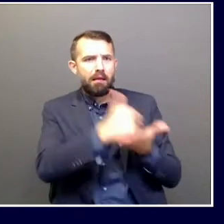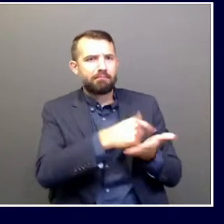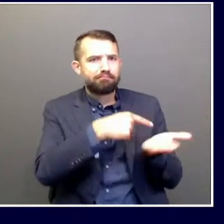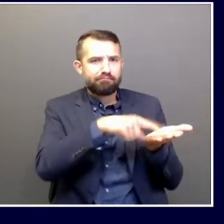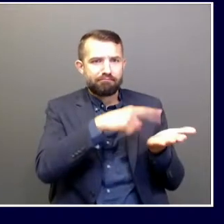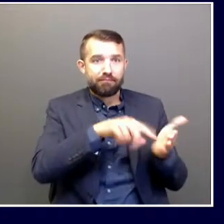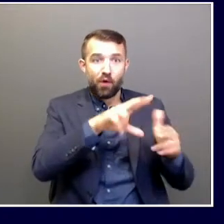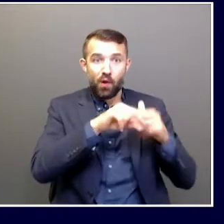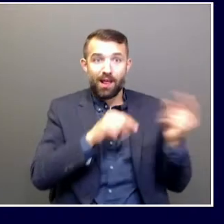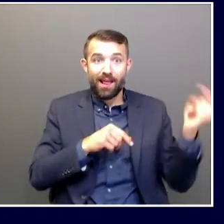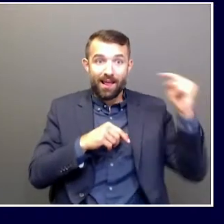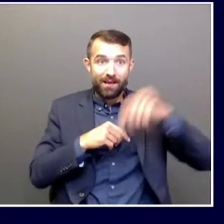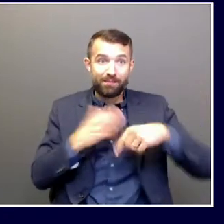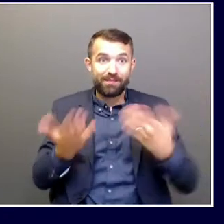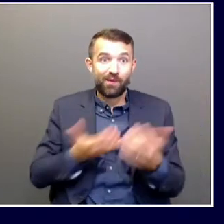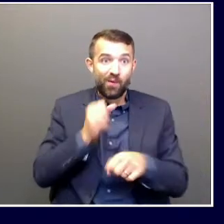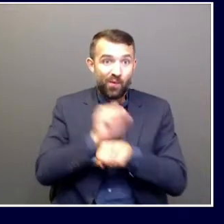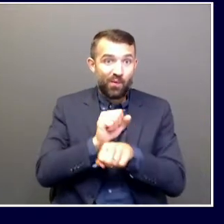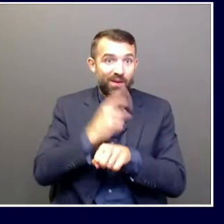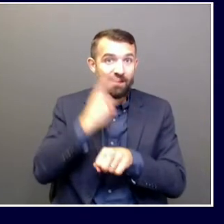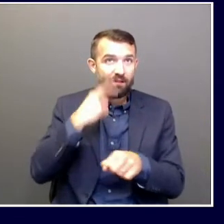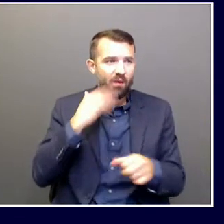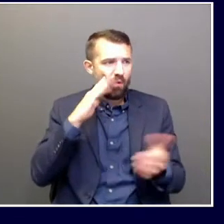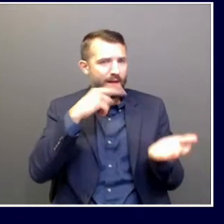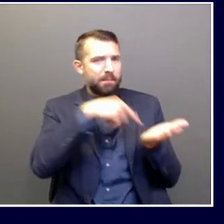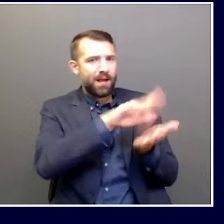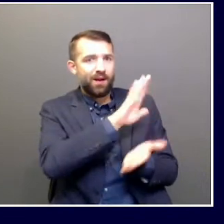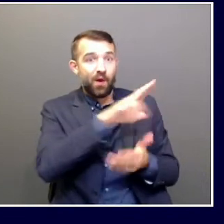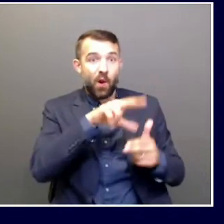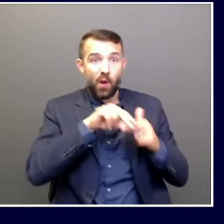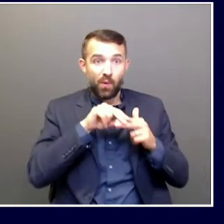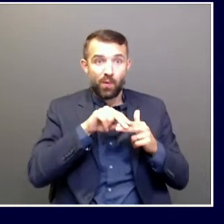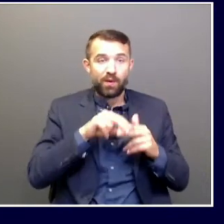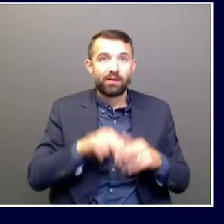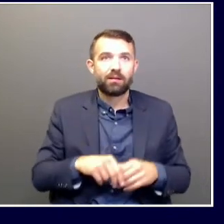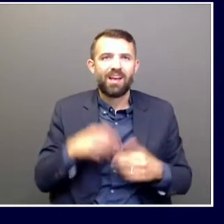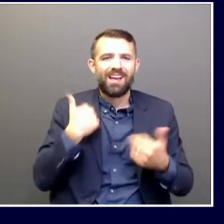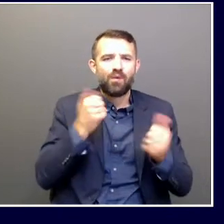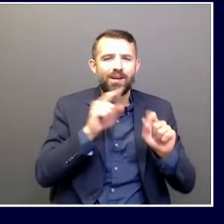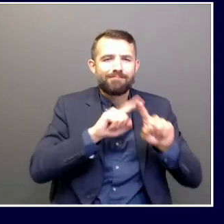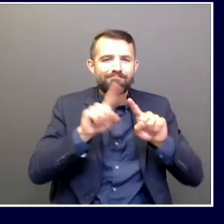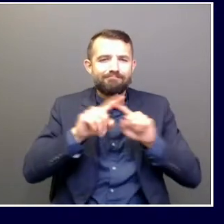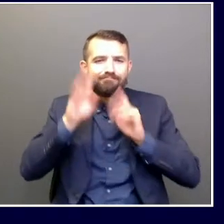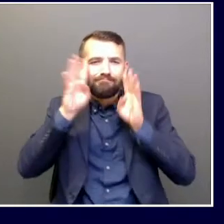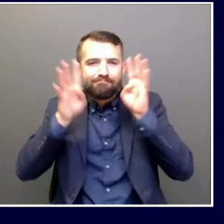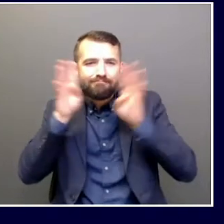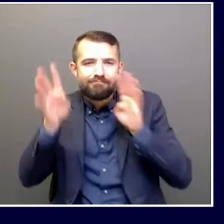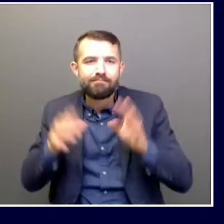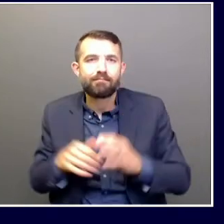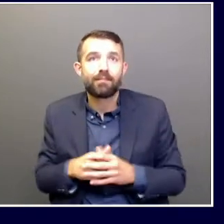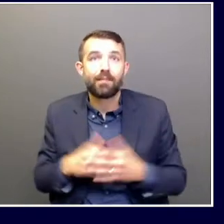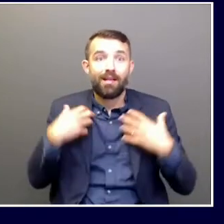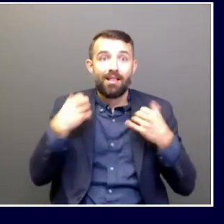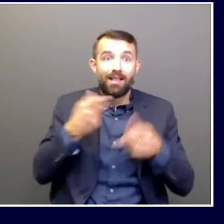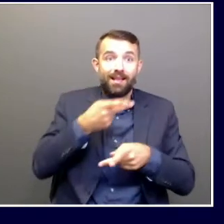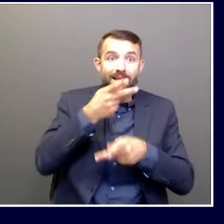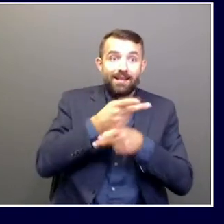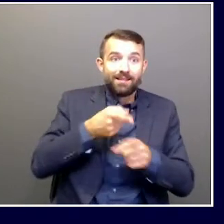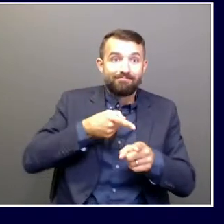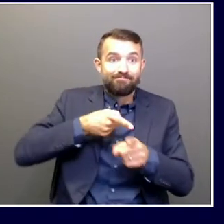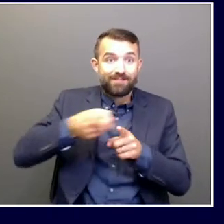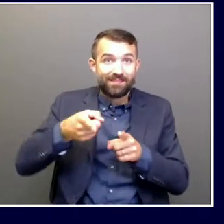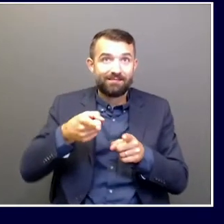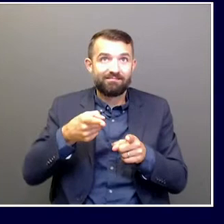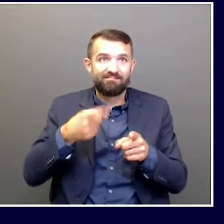try to encourage our young people in Maine to go into healthcare jobs. These are gratifying jobs. You can begin at an entry level